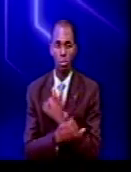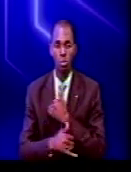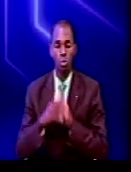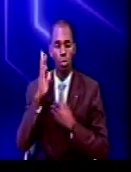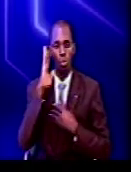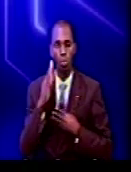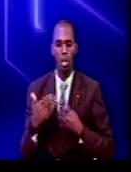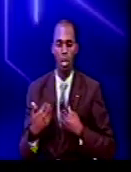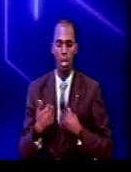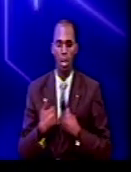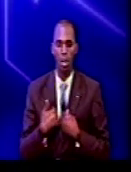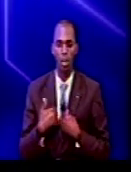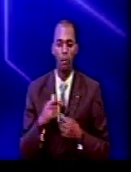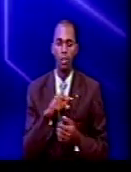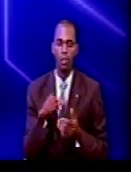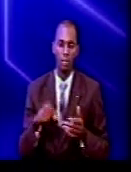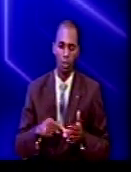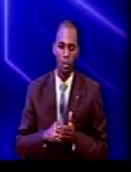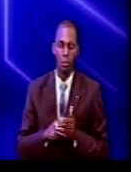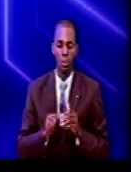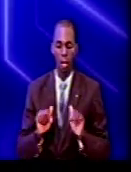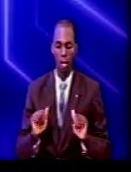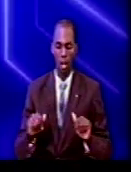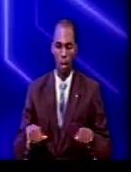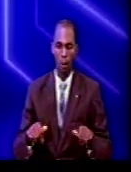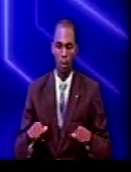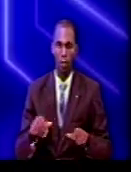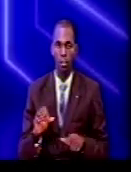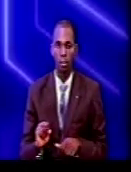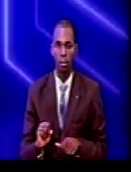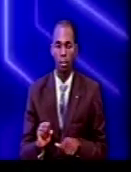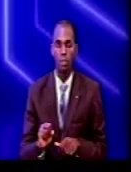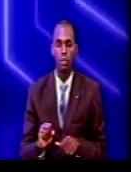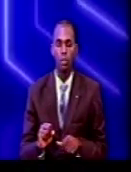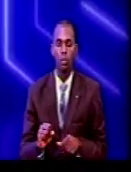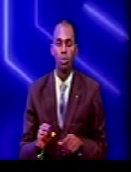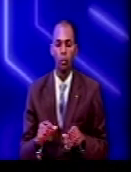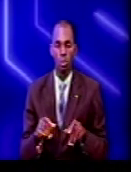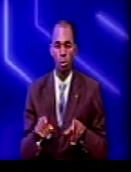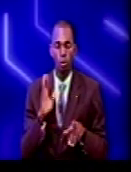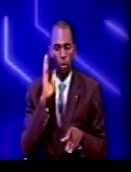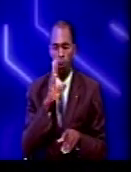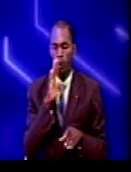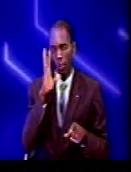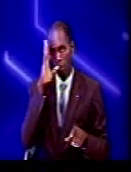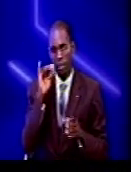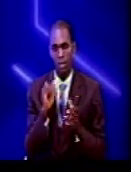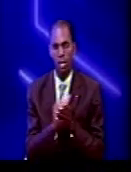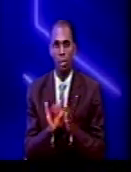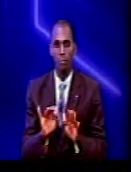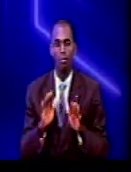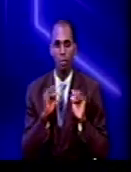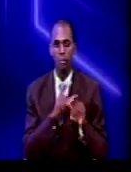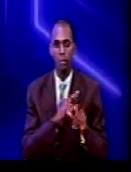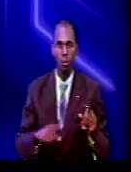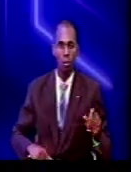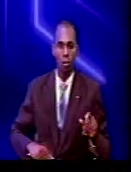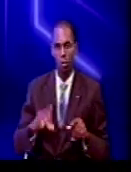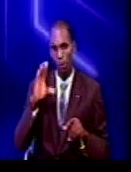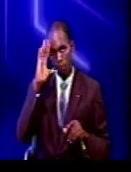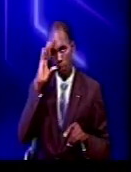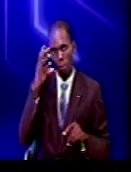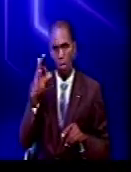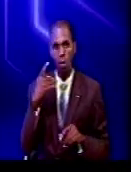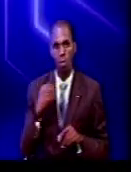of every nation will possess this ability. They will be